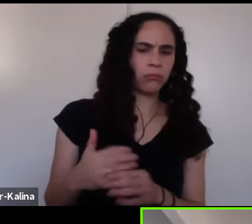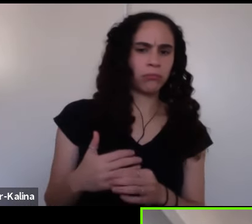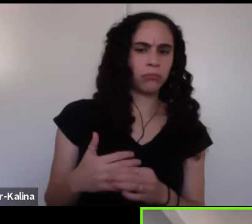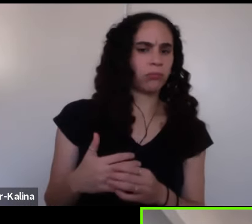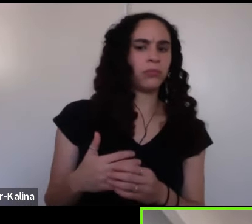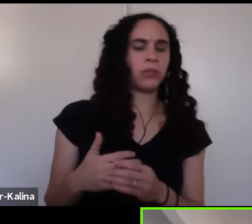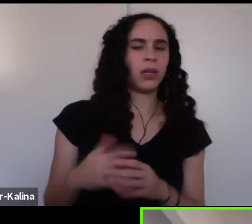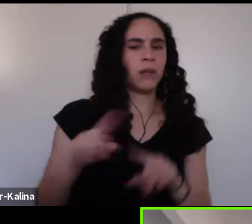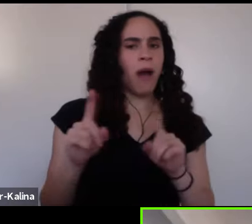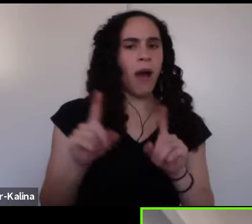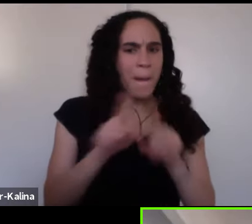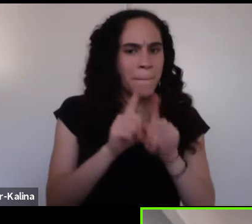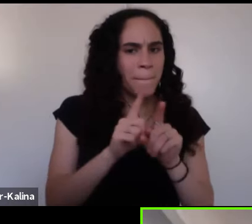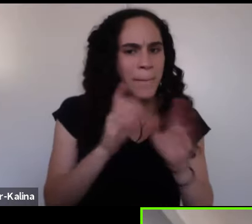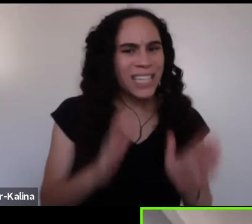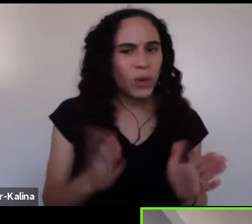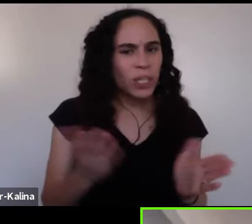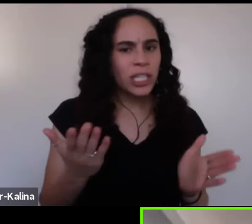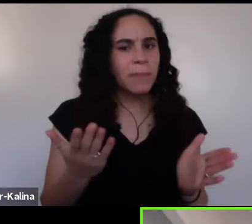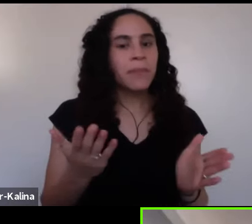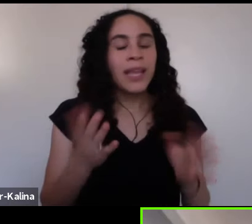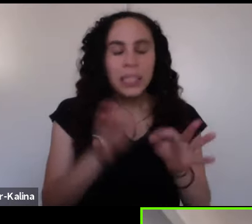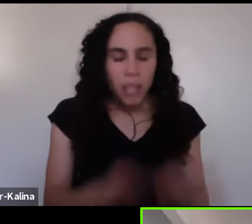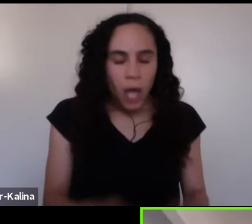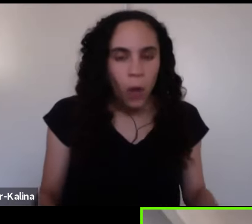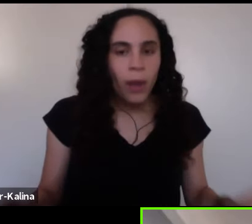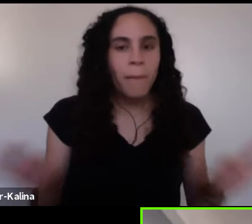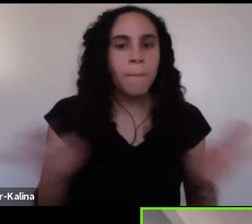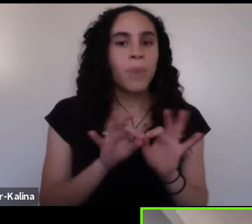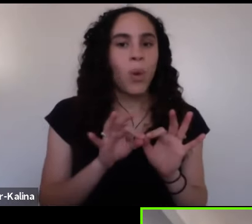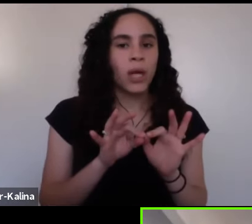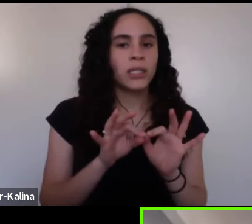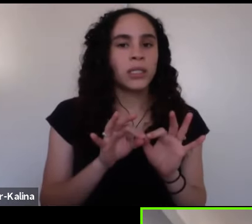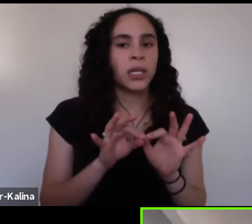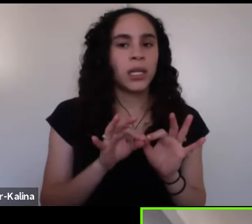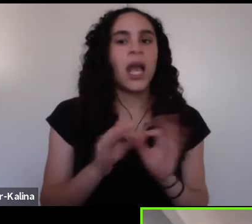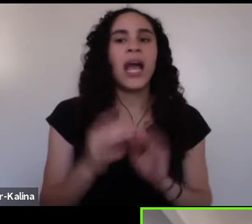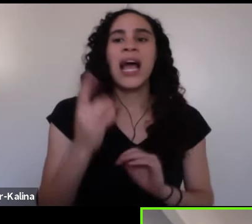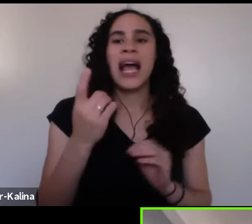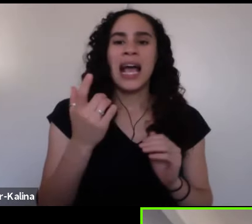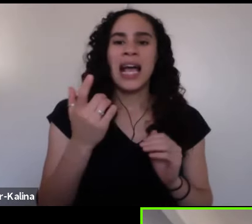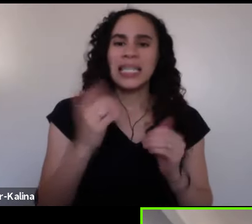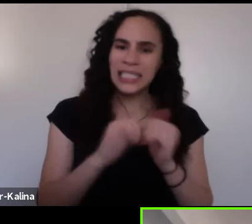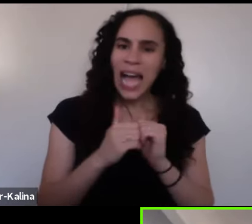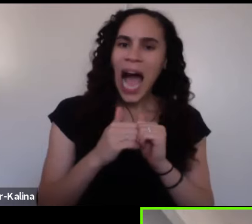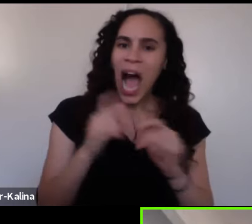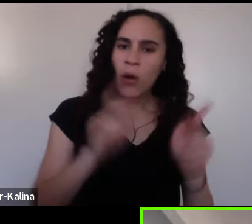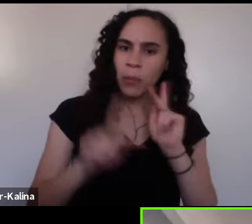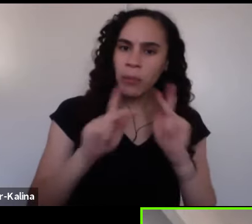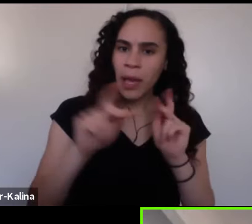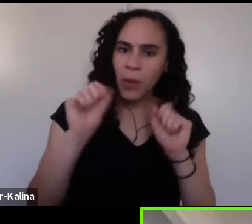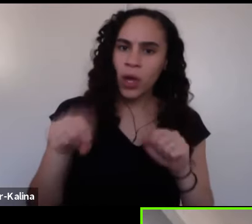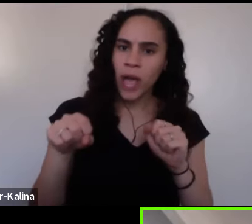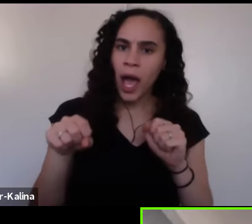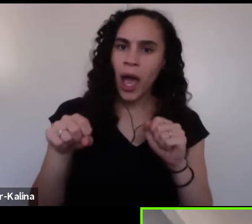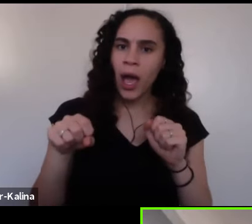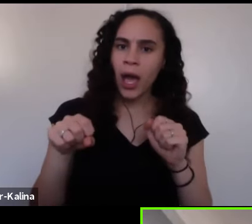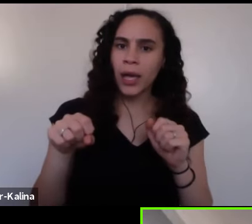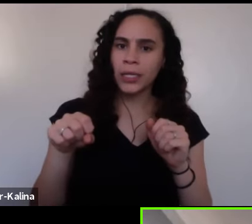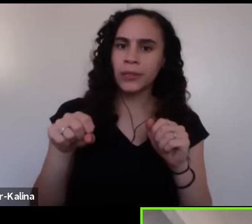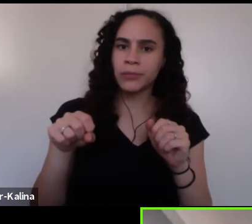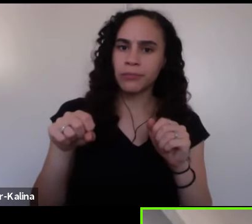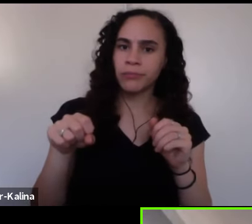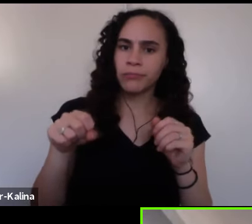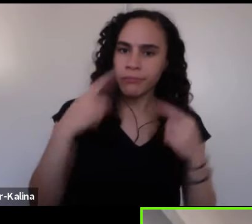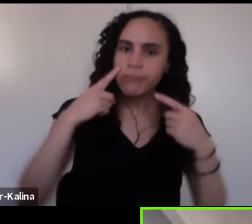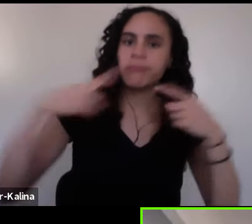But mentorship is so important. It's one of the ways that people get ahead. I mean, if you look at it, one of the exercises that we did